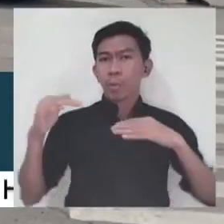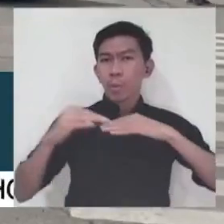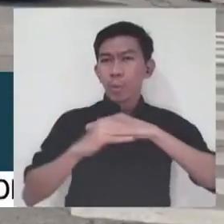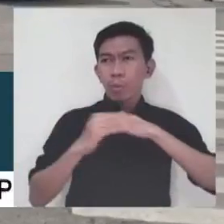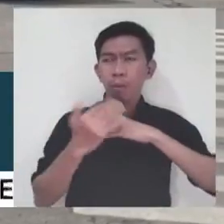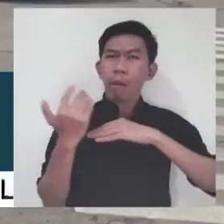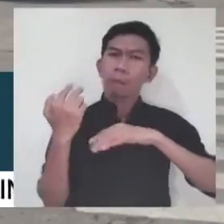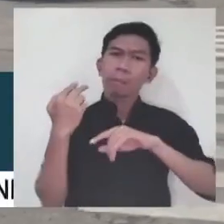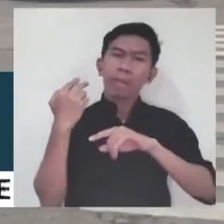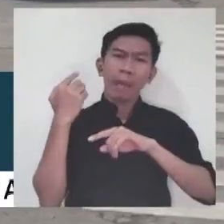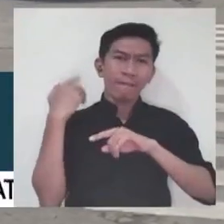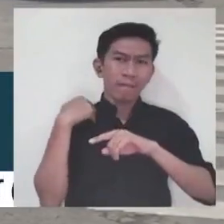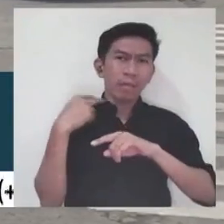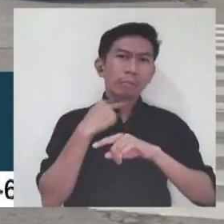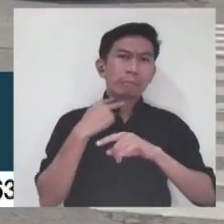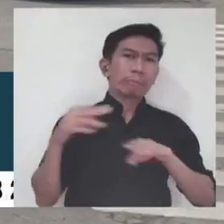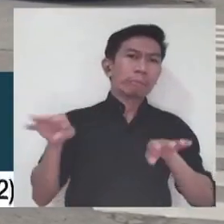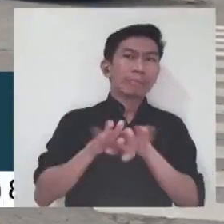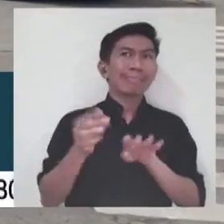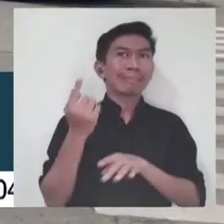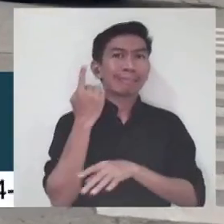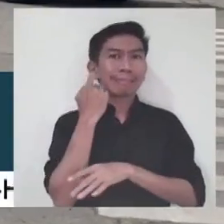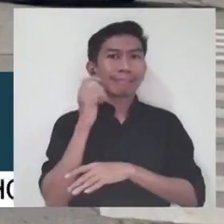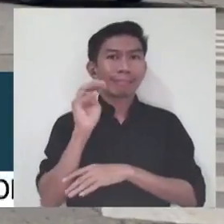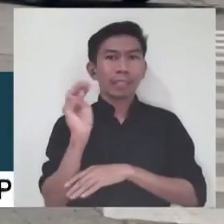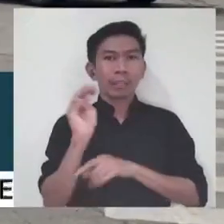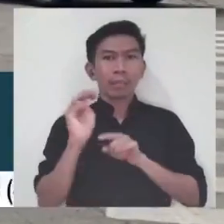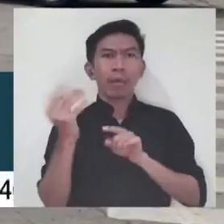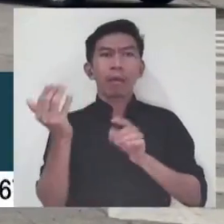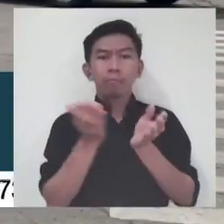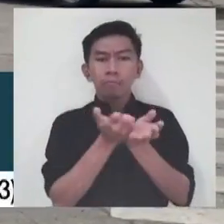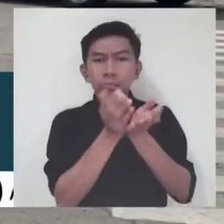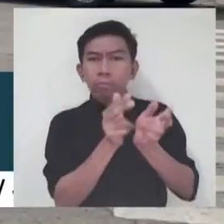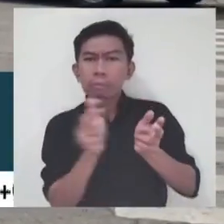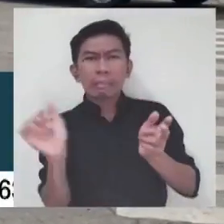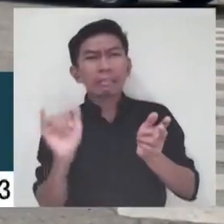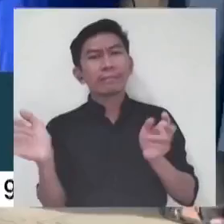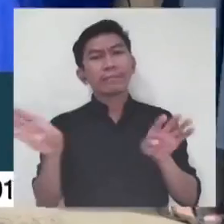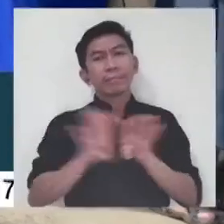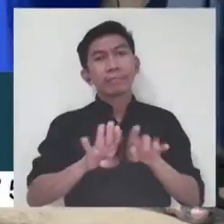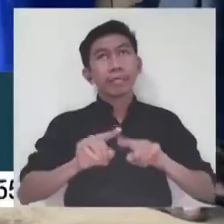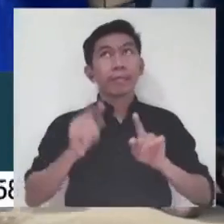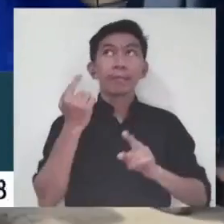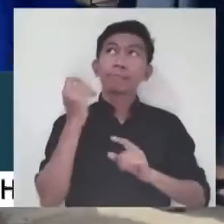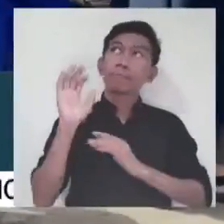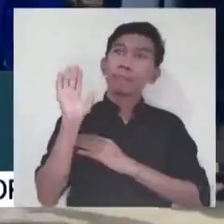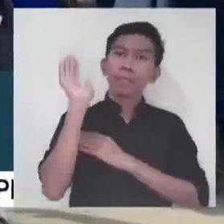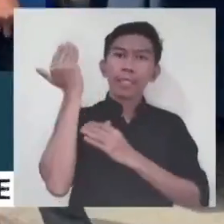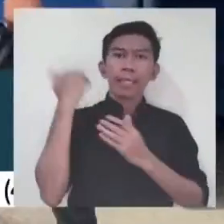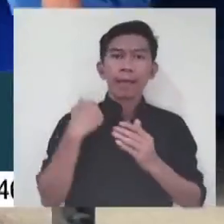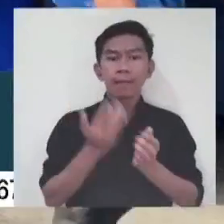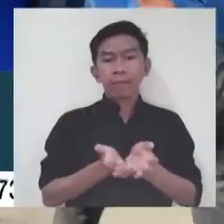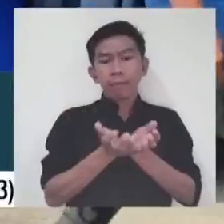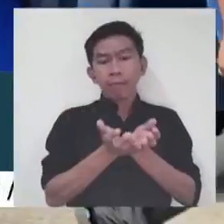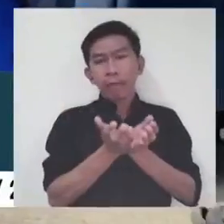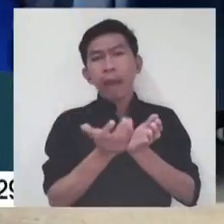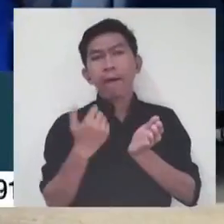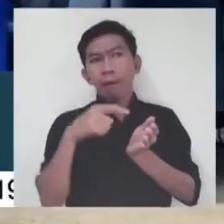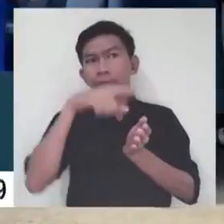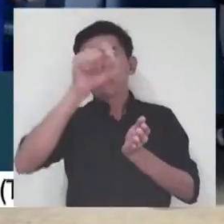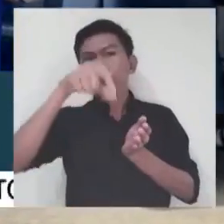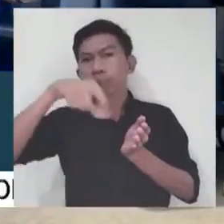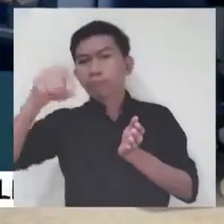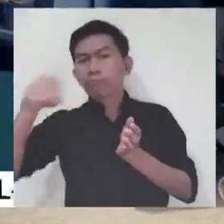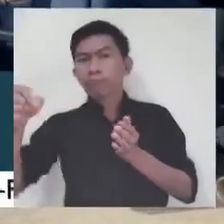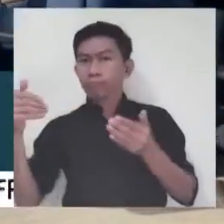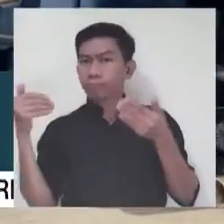transportation. However, as the weather cleared this morning, ships have started to sail, significantly decreasing the number of stranded passengers